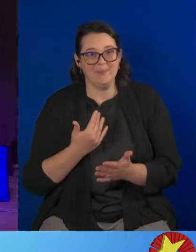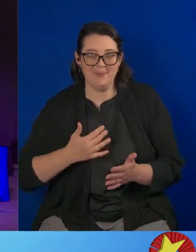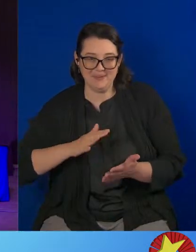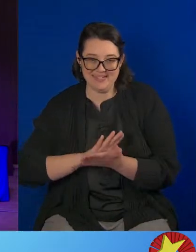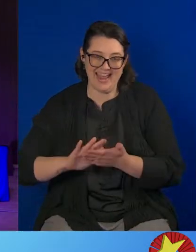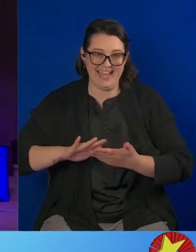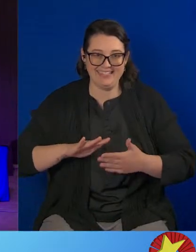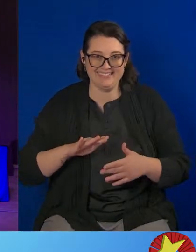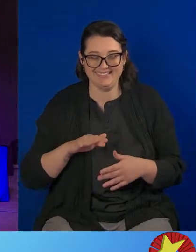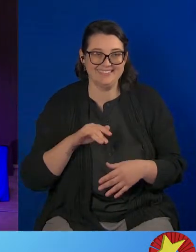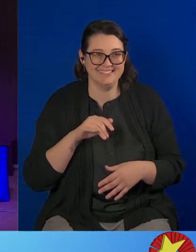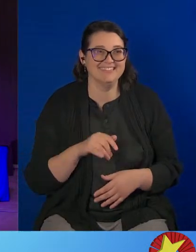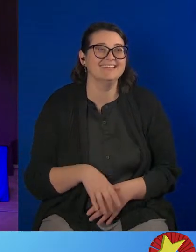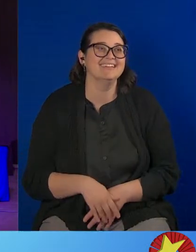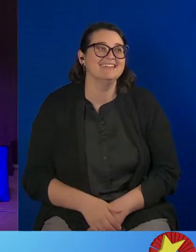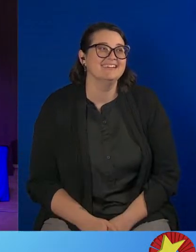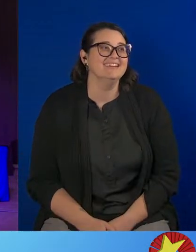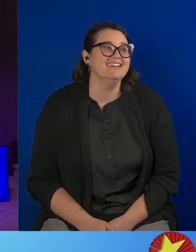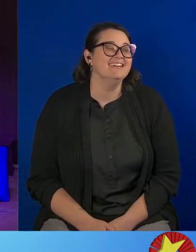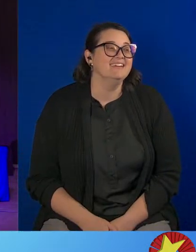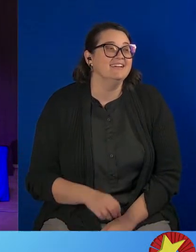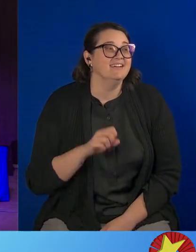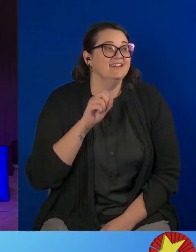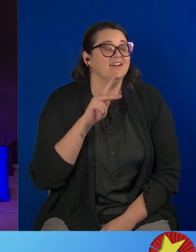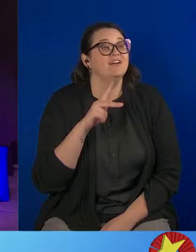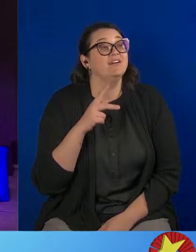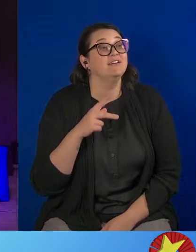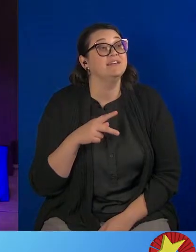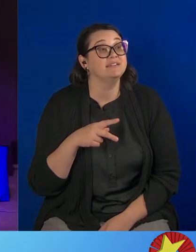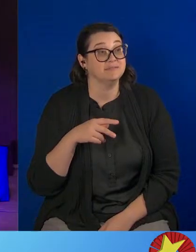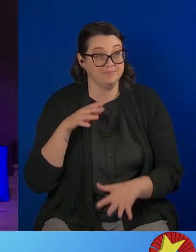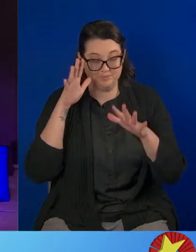Moving forward, we are at